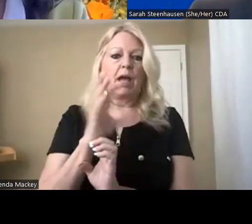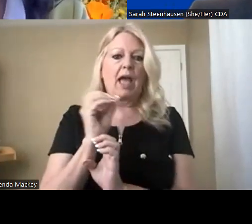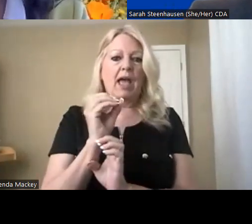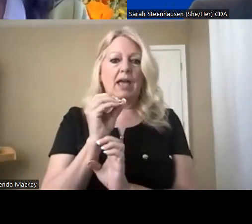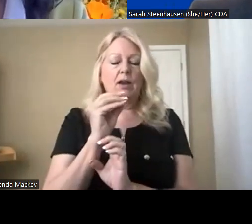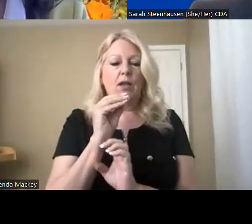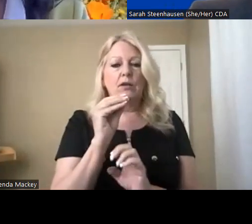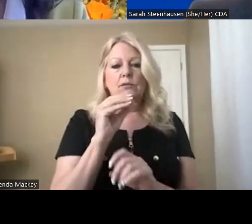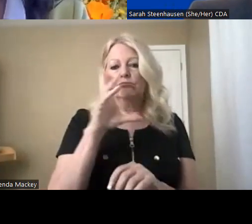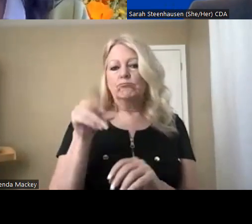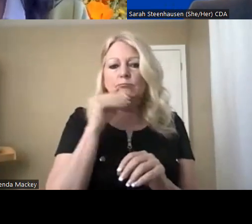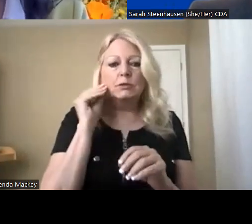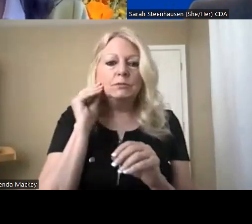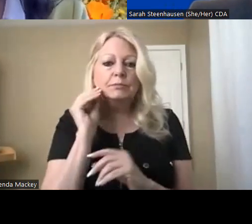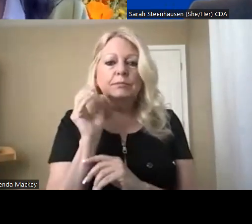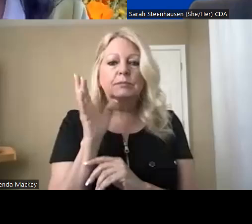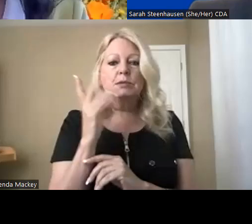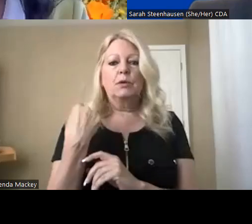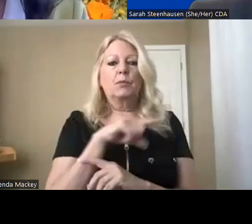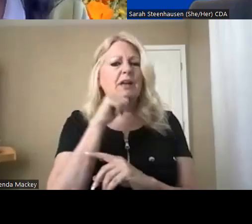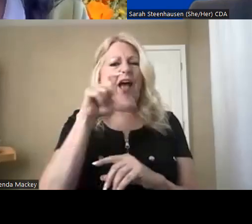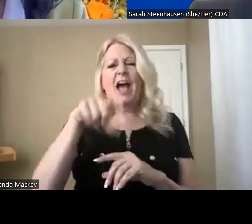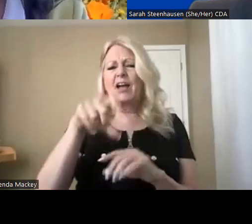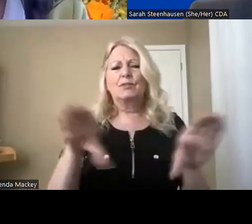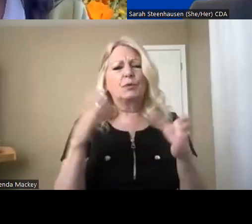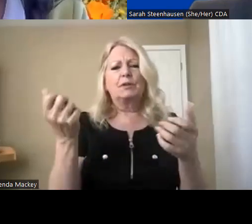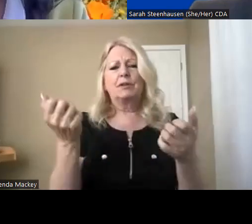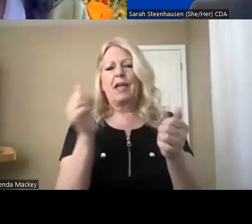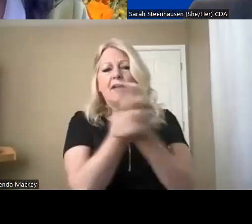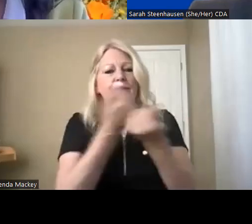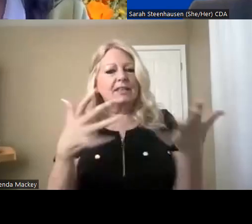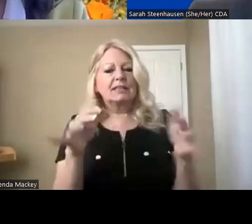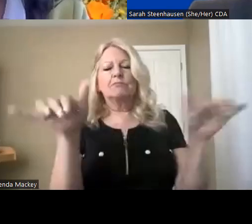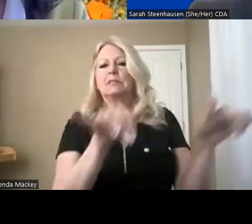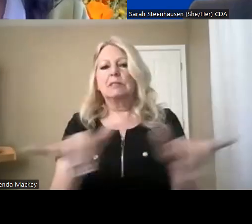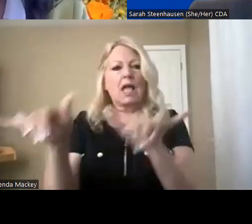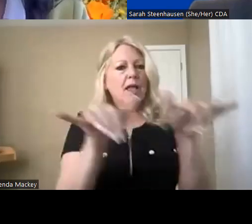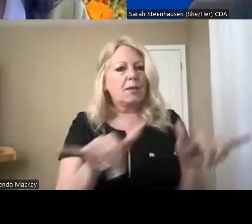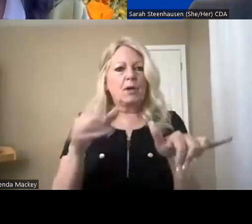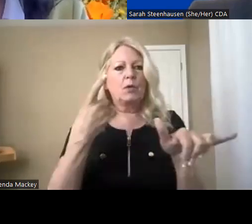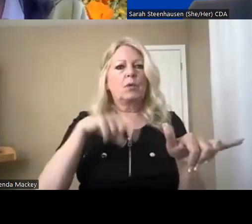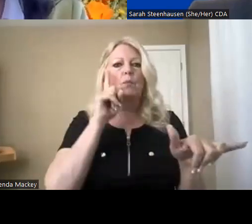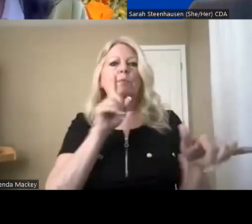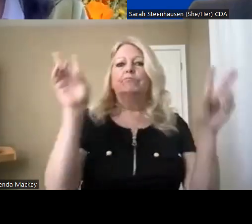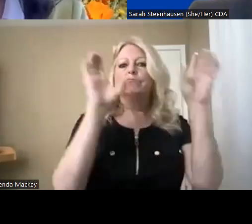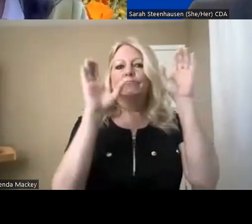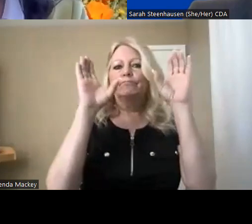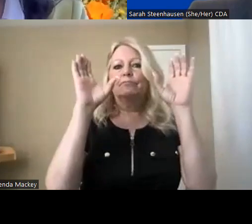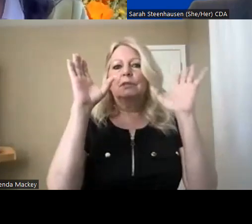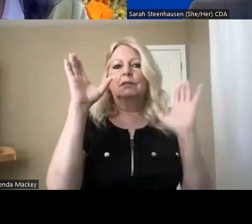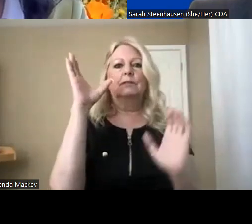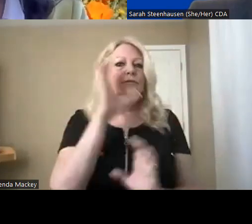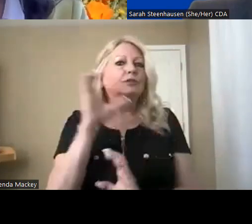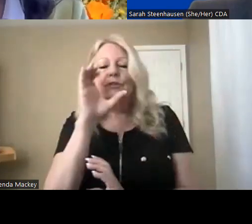board, recognizing that we don't have to do it exactly the same way. But yes, we're going to be exploring where we may be able to